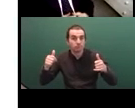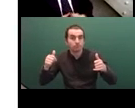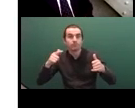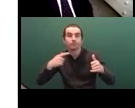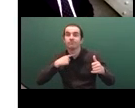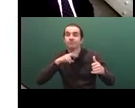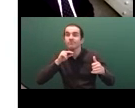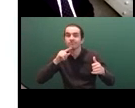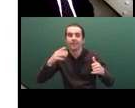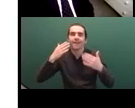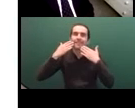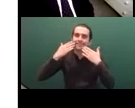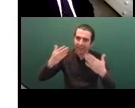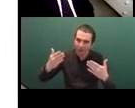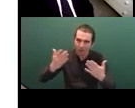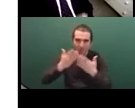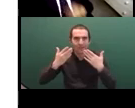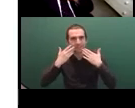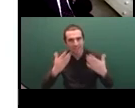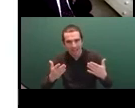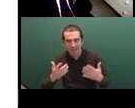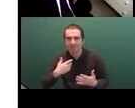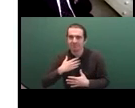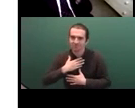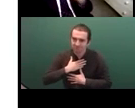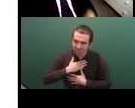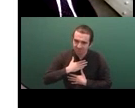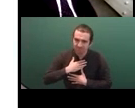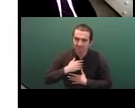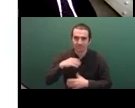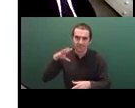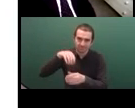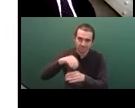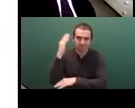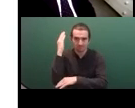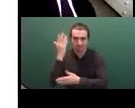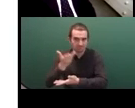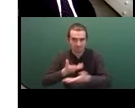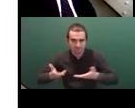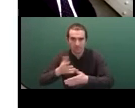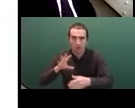to include students on the autism spectrum in an inclusive education system.